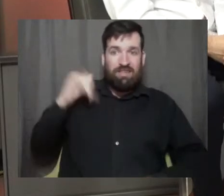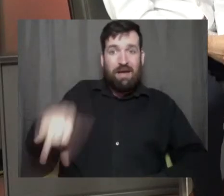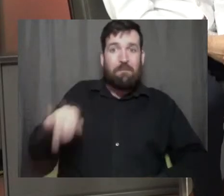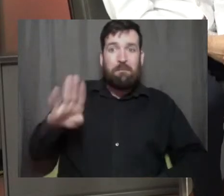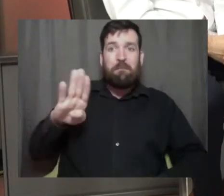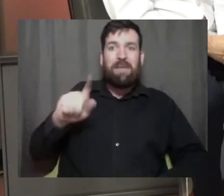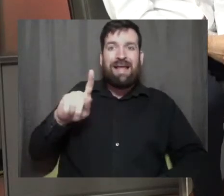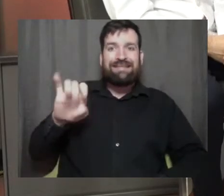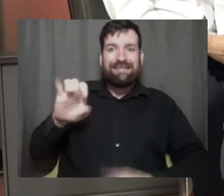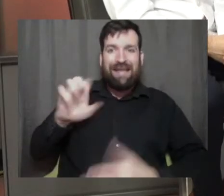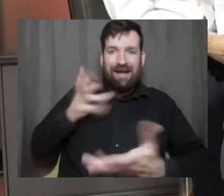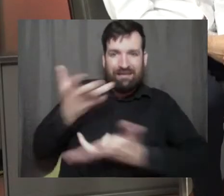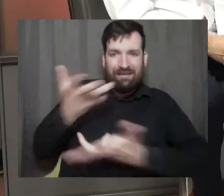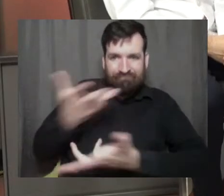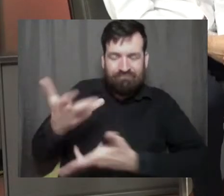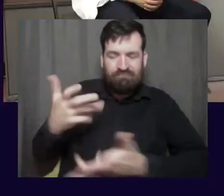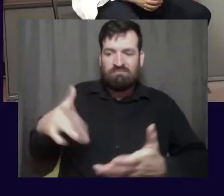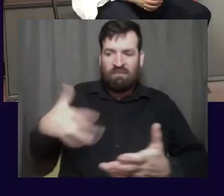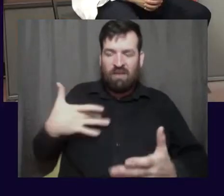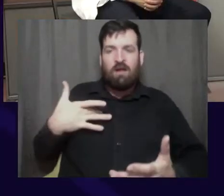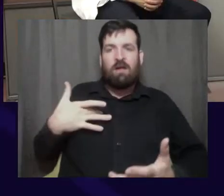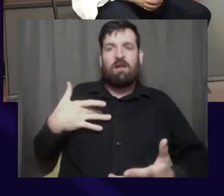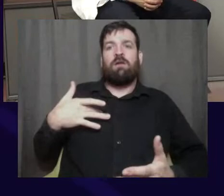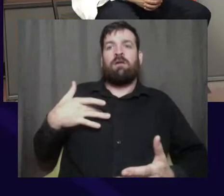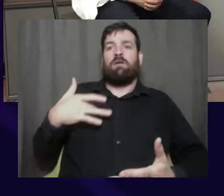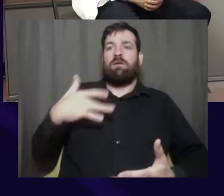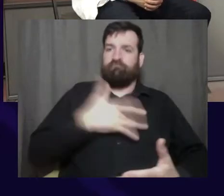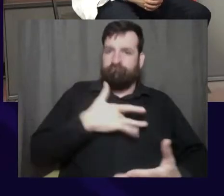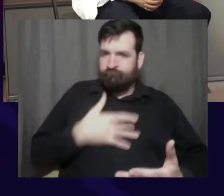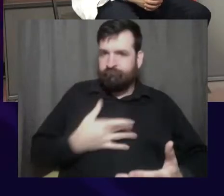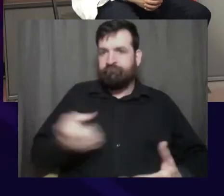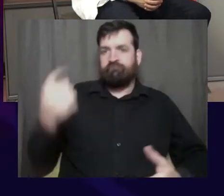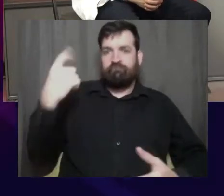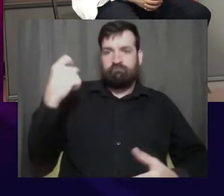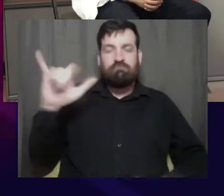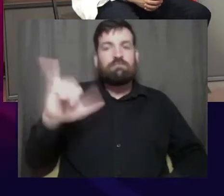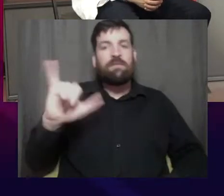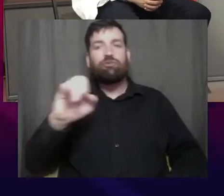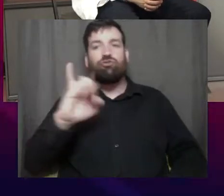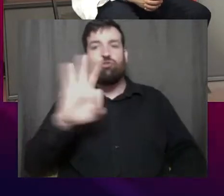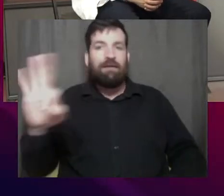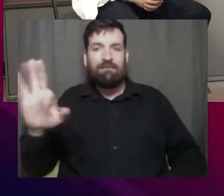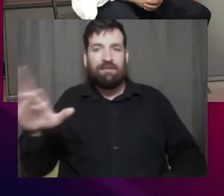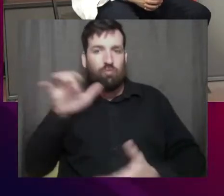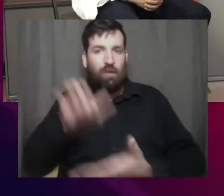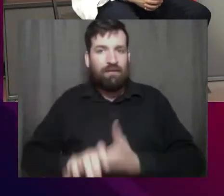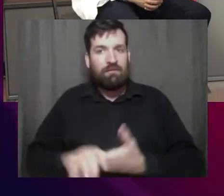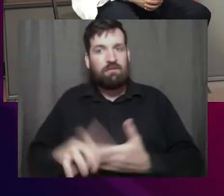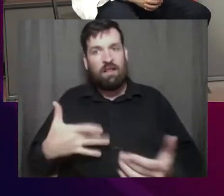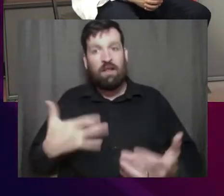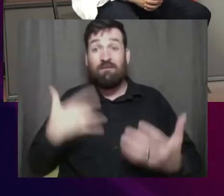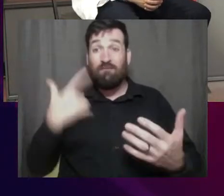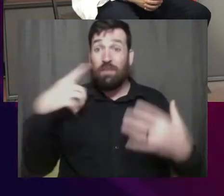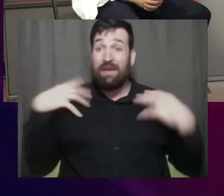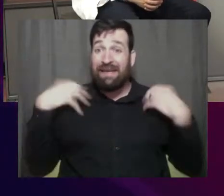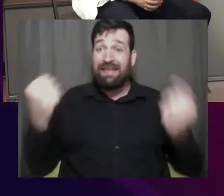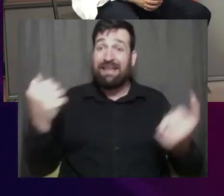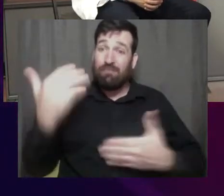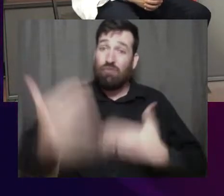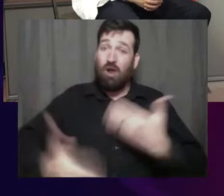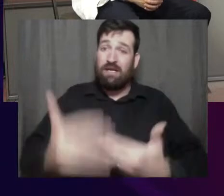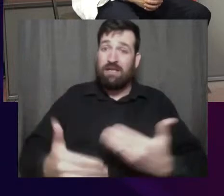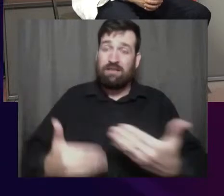we feel seen, like individuals like Jeff and his wife are saying, that does so much for the healing process. And that's really a